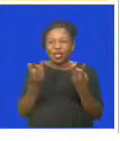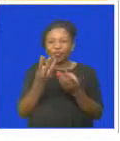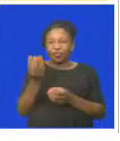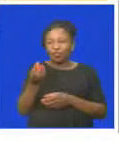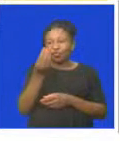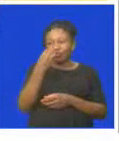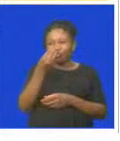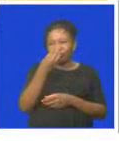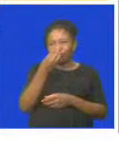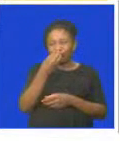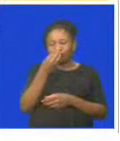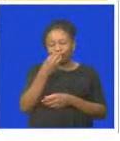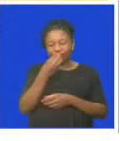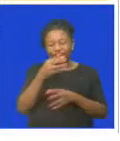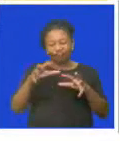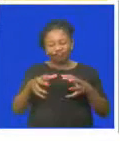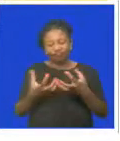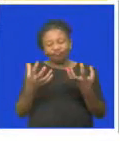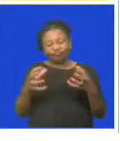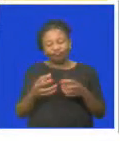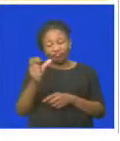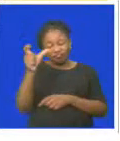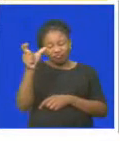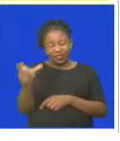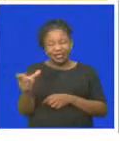live. The role of a farmer.